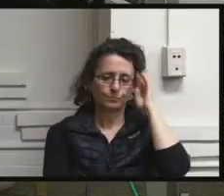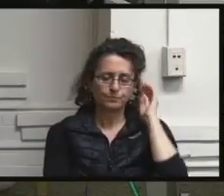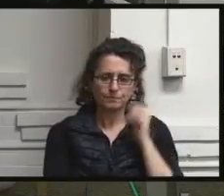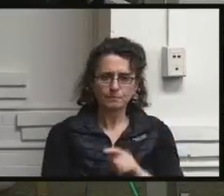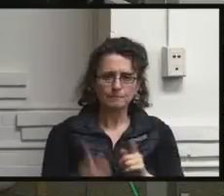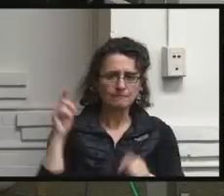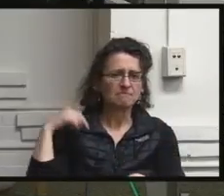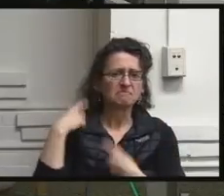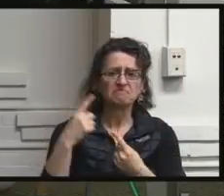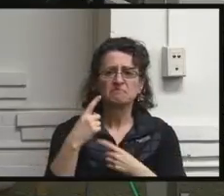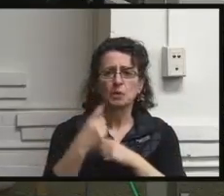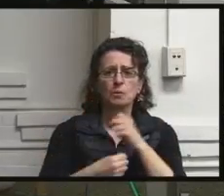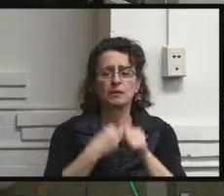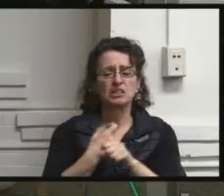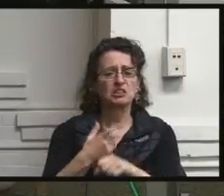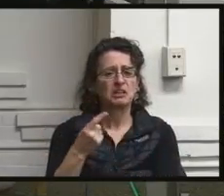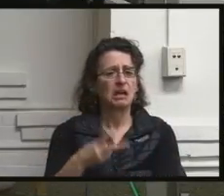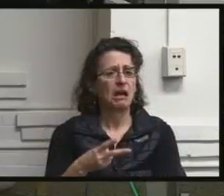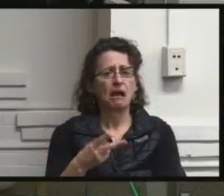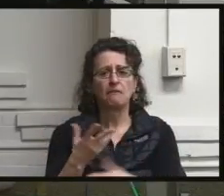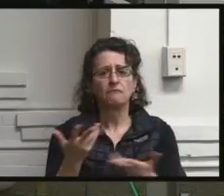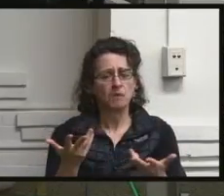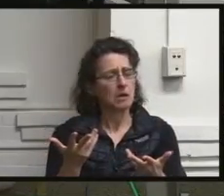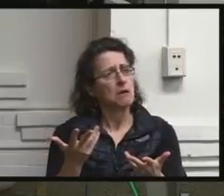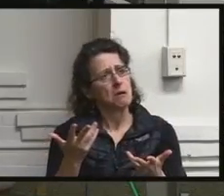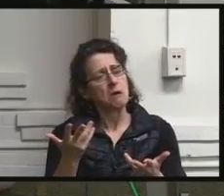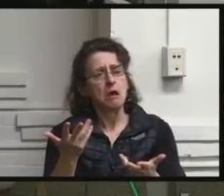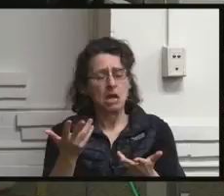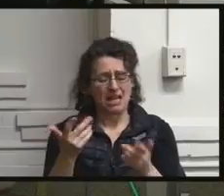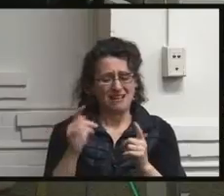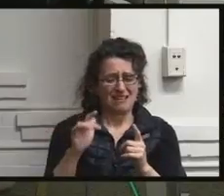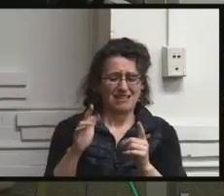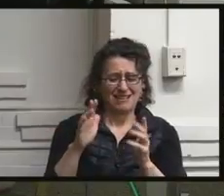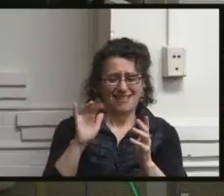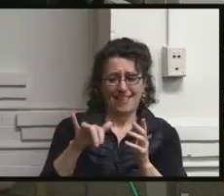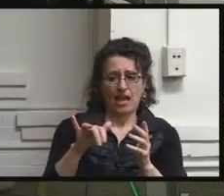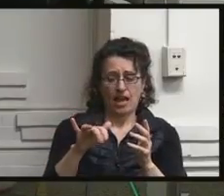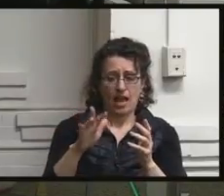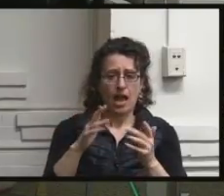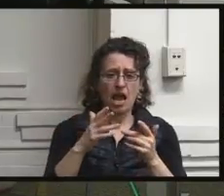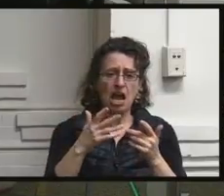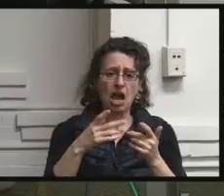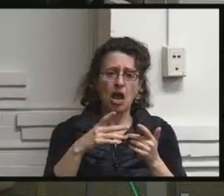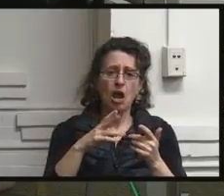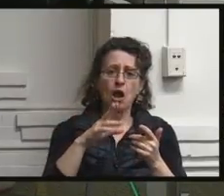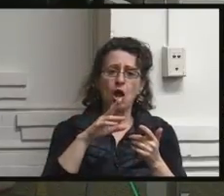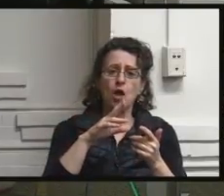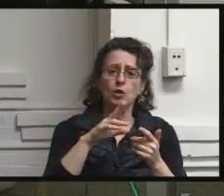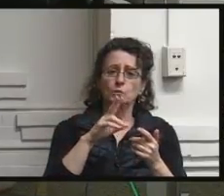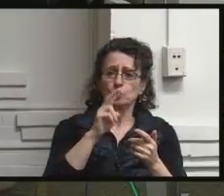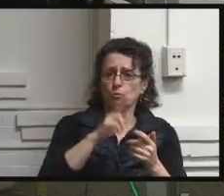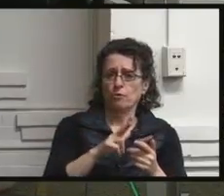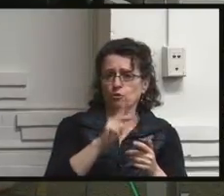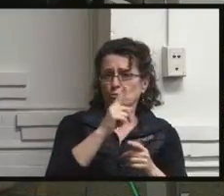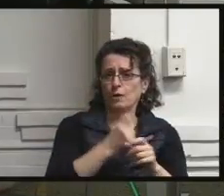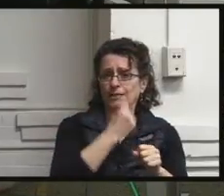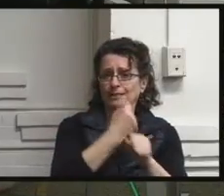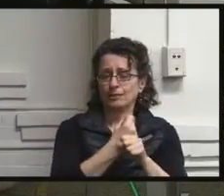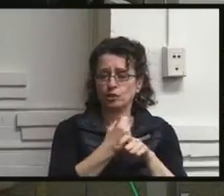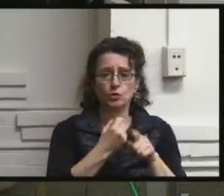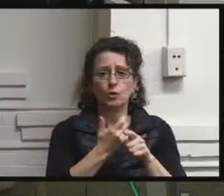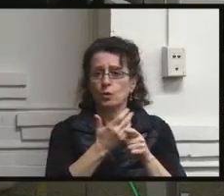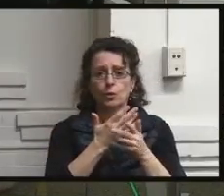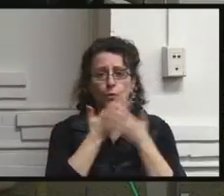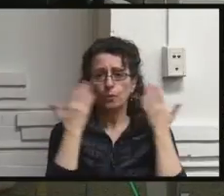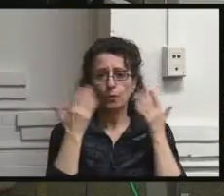coordinator probably a year out of that year and a half period. So you're looking at a significant